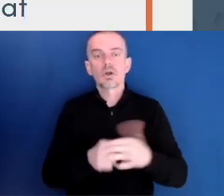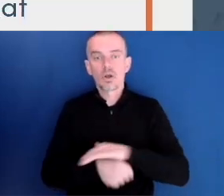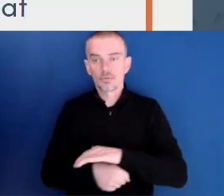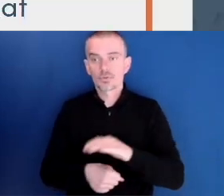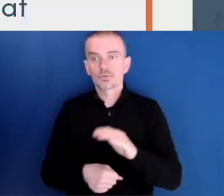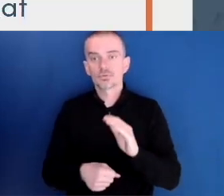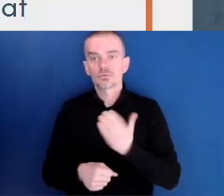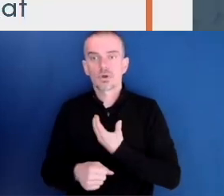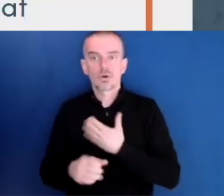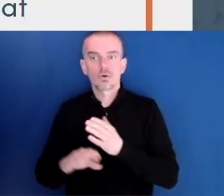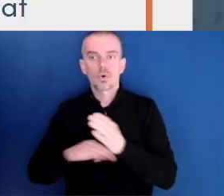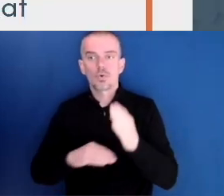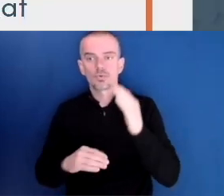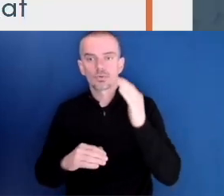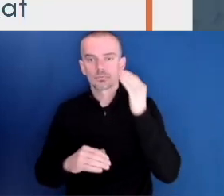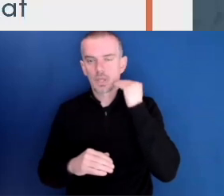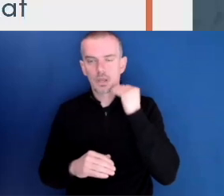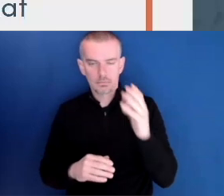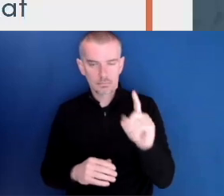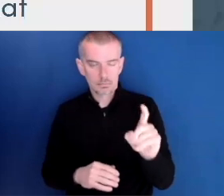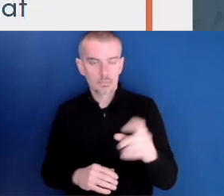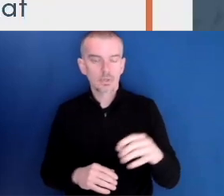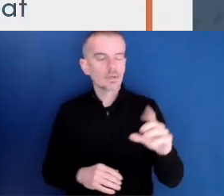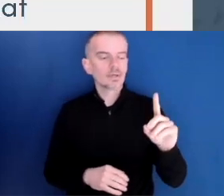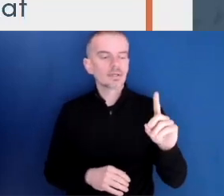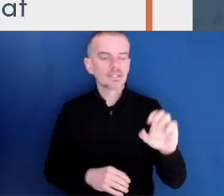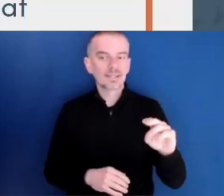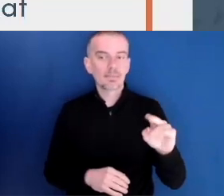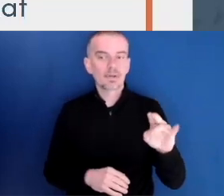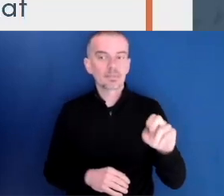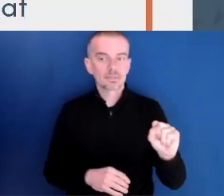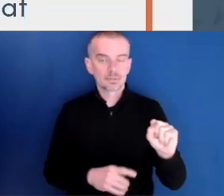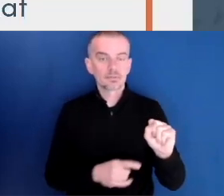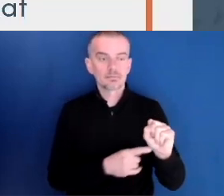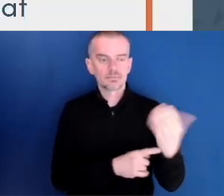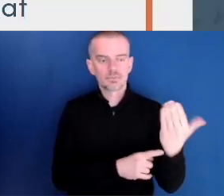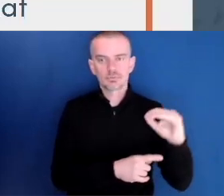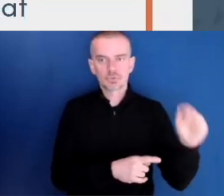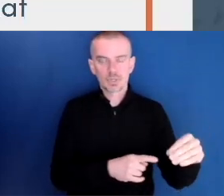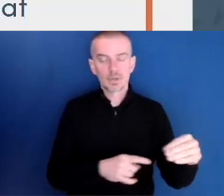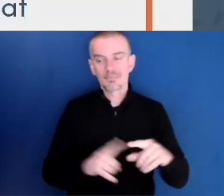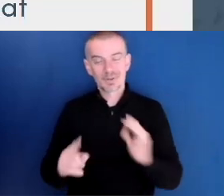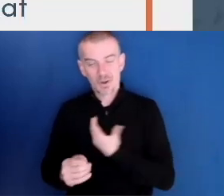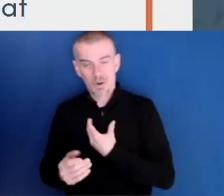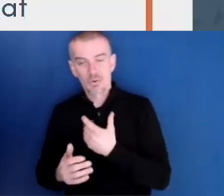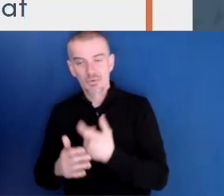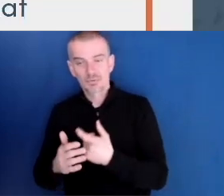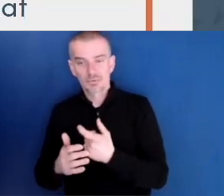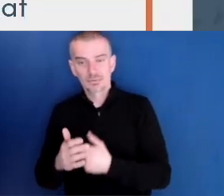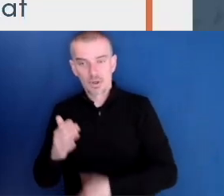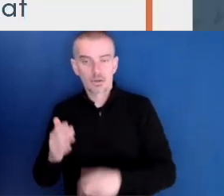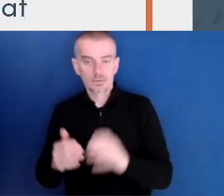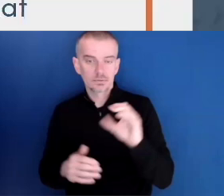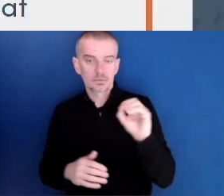the de minimis in indirect, but our indirect costs are much greater than 15%, let's say, do we have unrestricted sources of